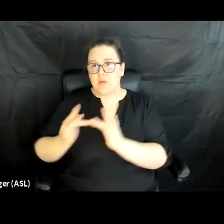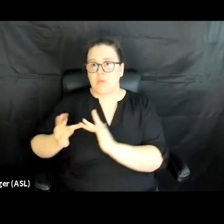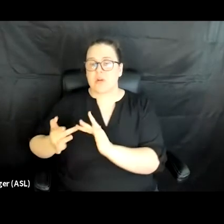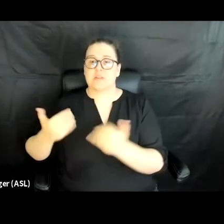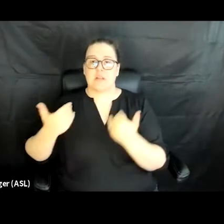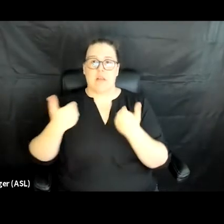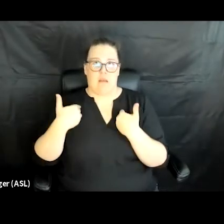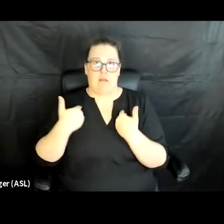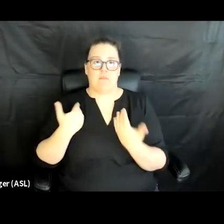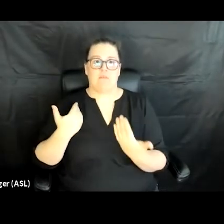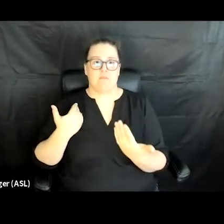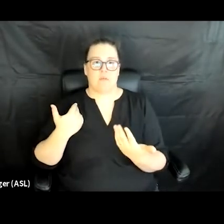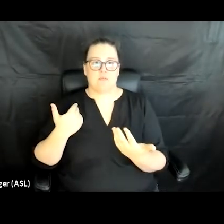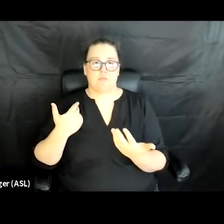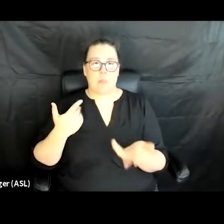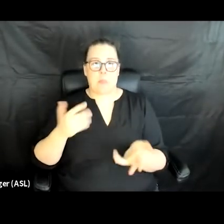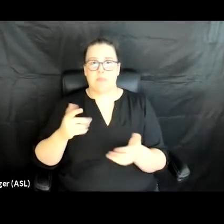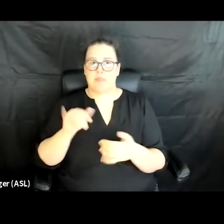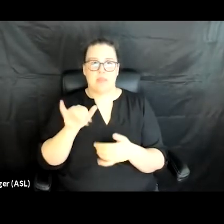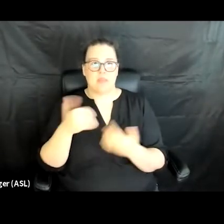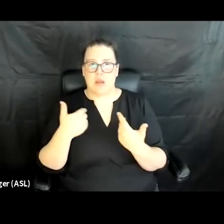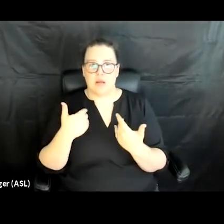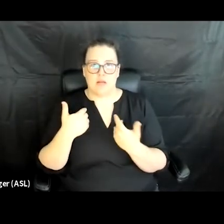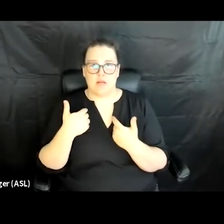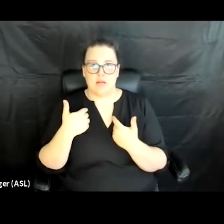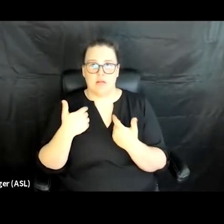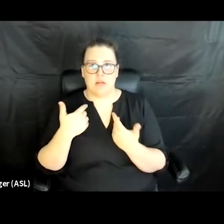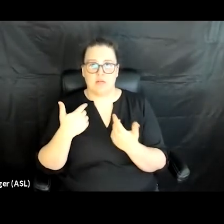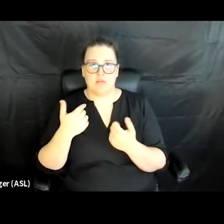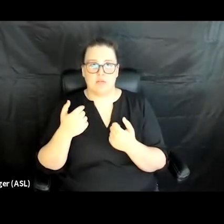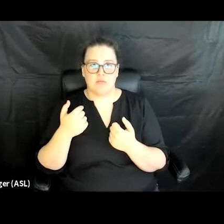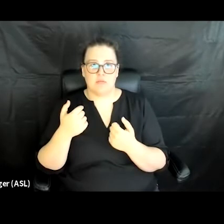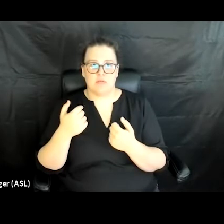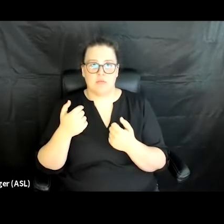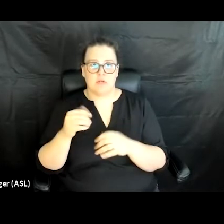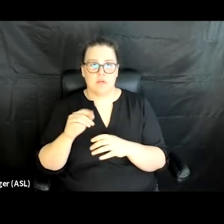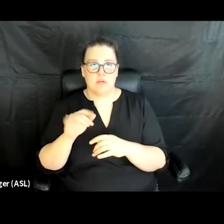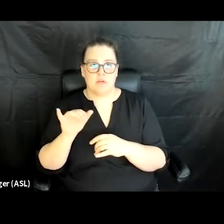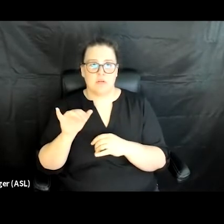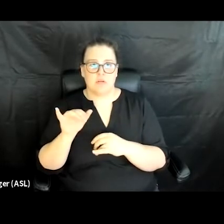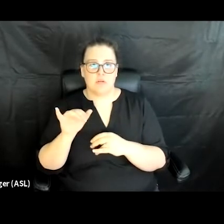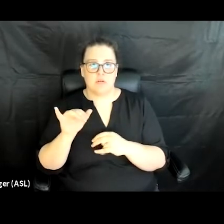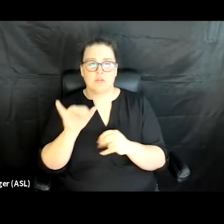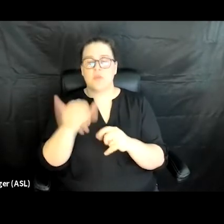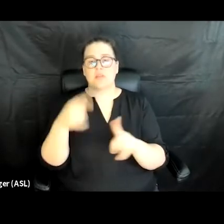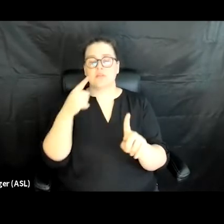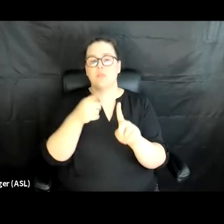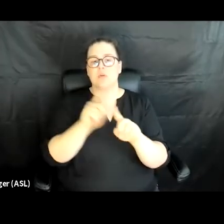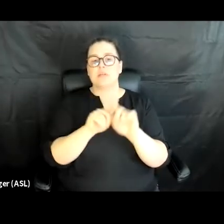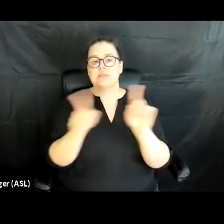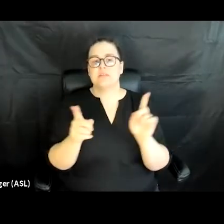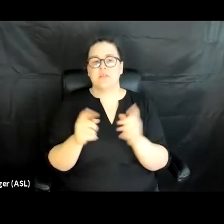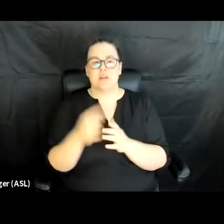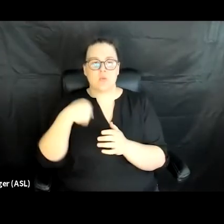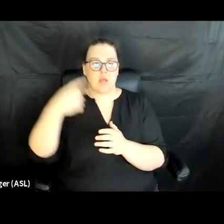have got psychiatrists, enough psychiatrists in them. So that's the push I wanted to hit. I think a lot of that complemented what Elise said,